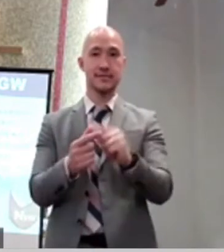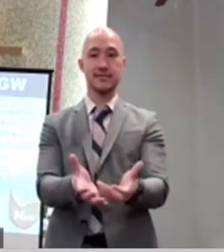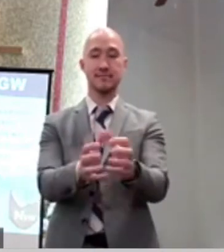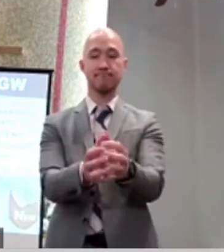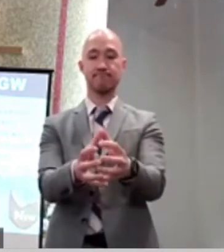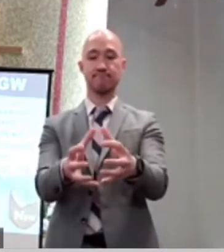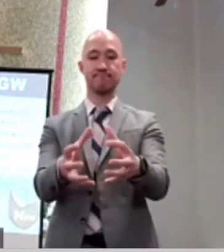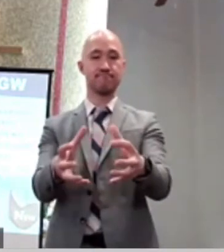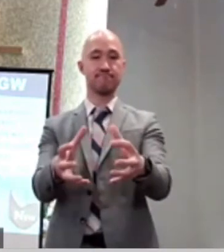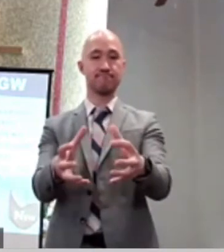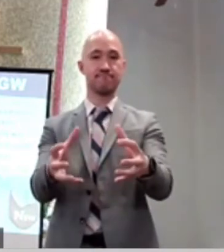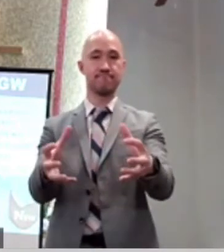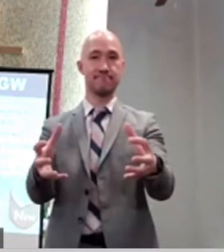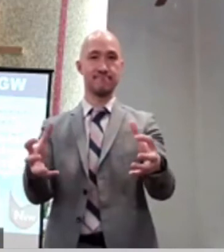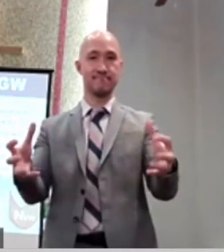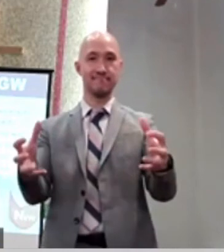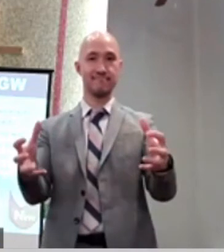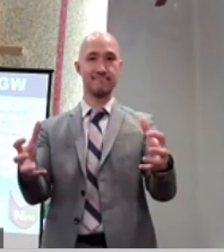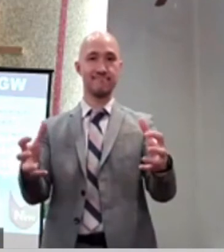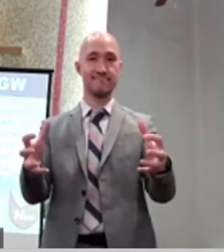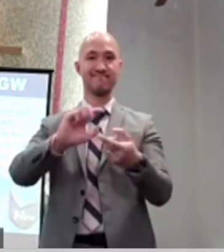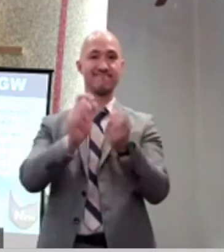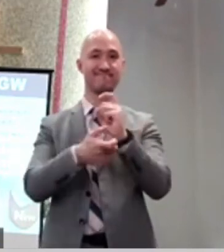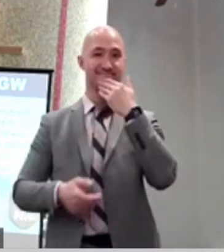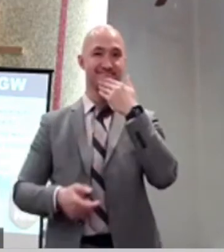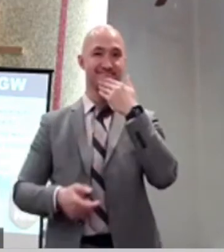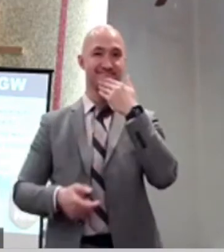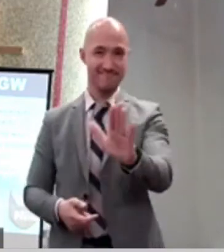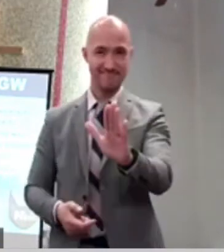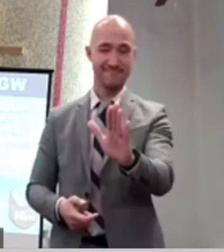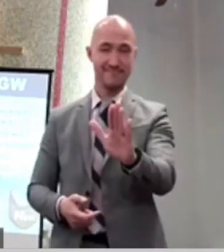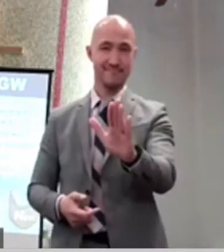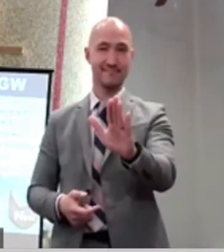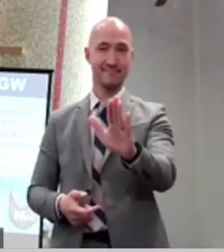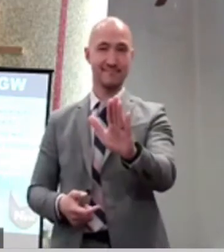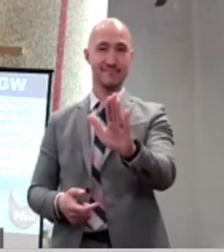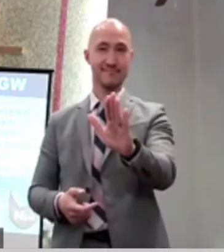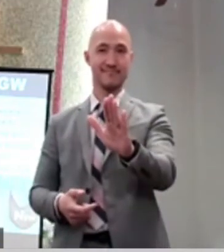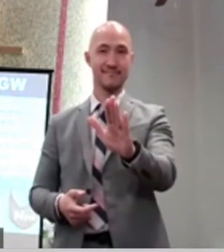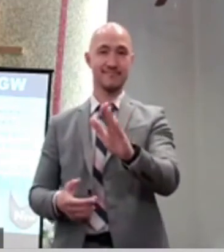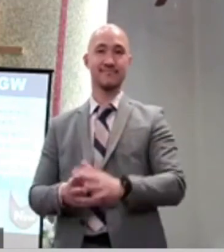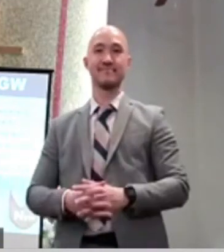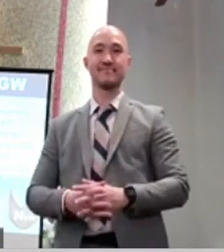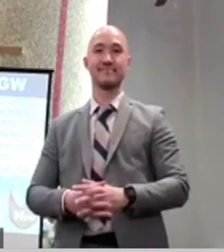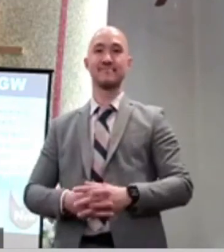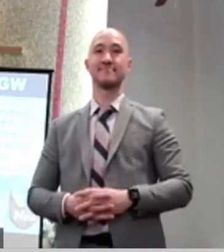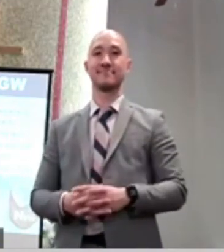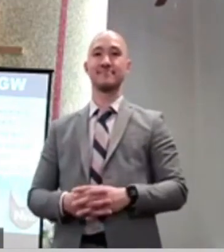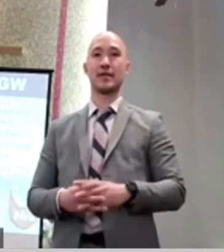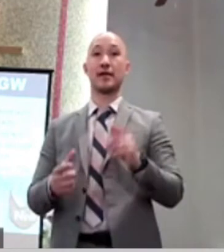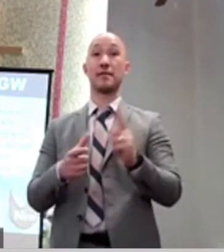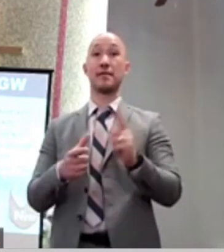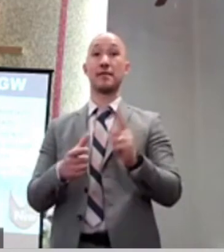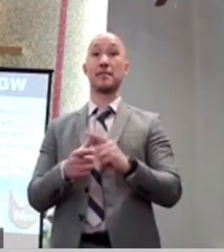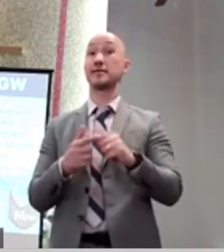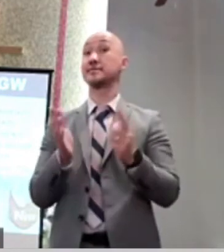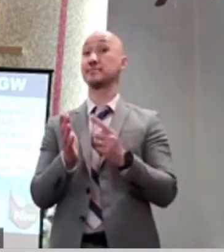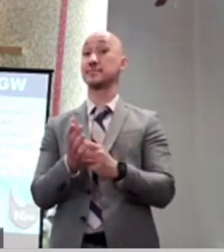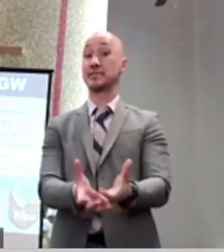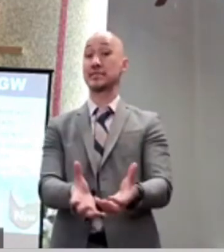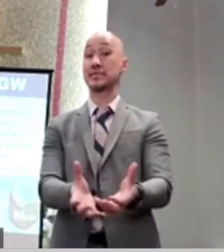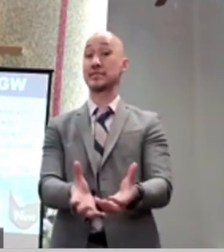drink, if that's what you wanted. If you poured new wine into an old wineskin, what do you think was going to